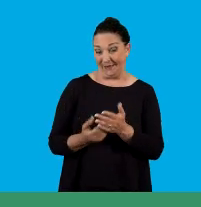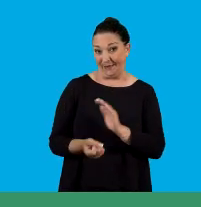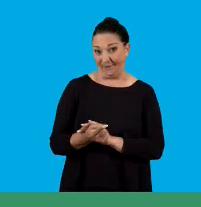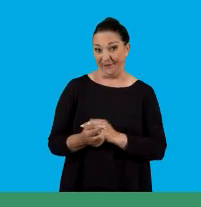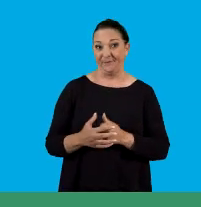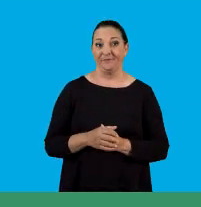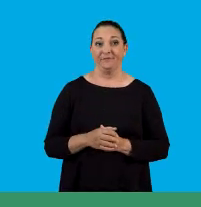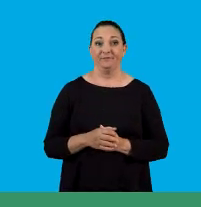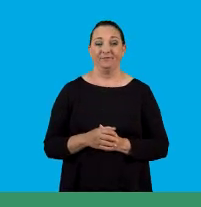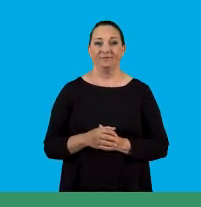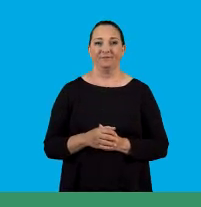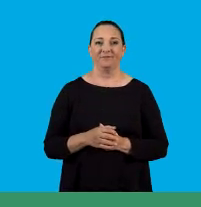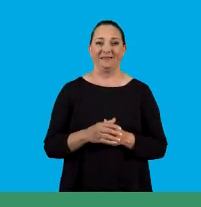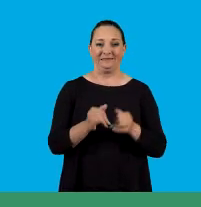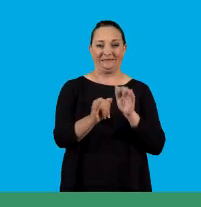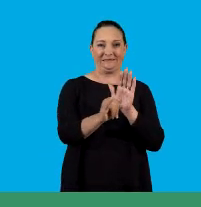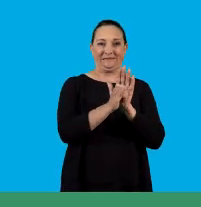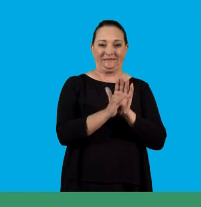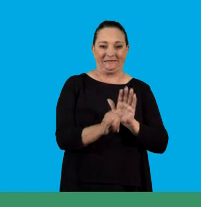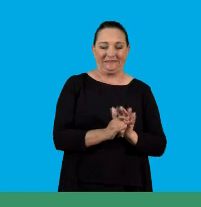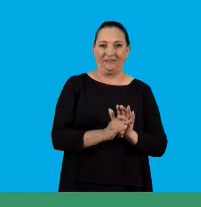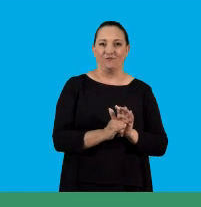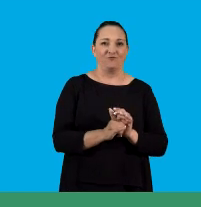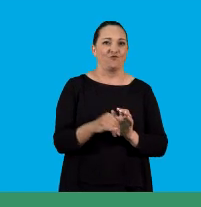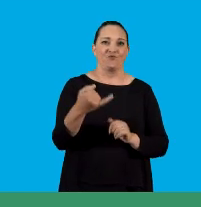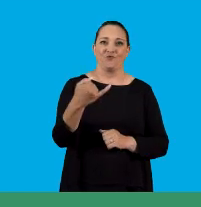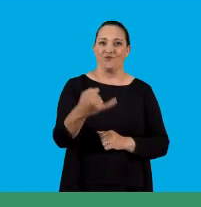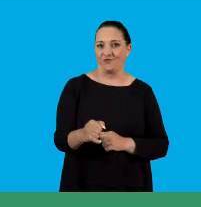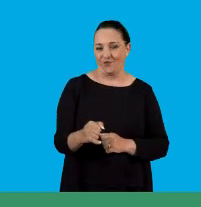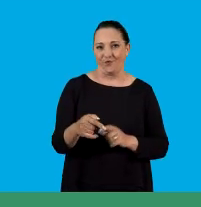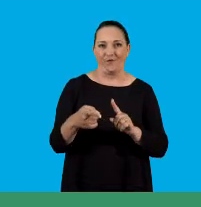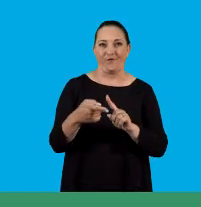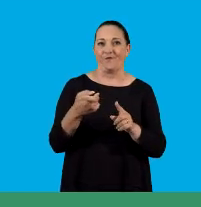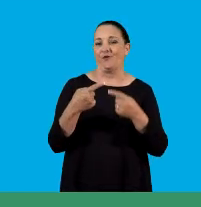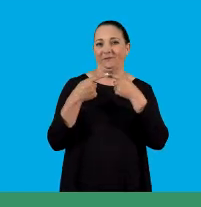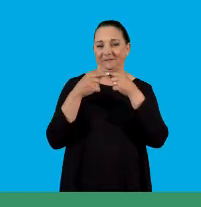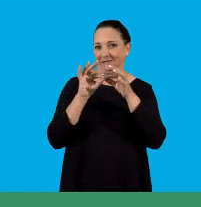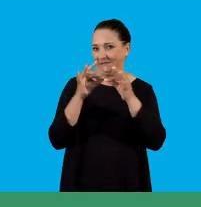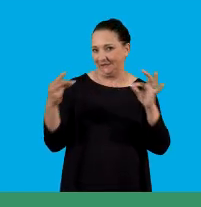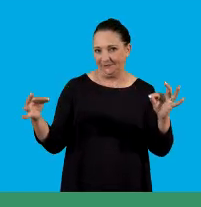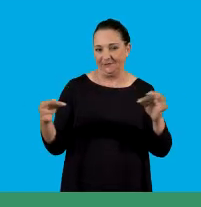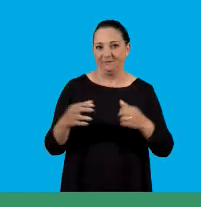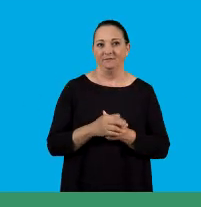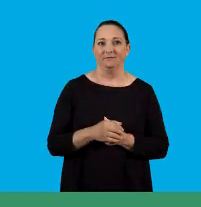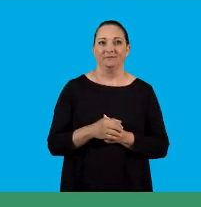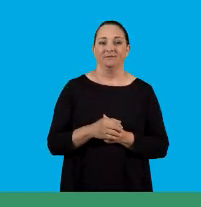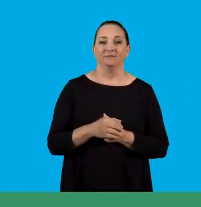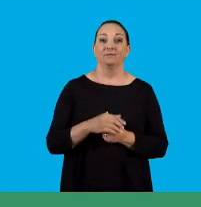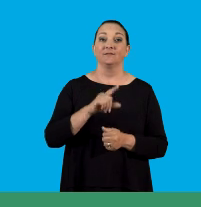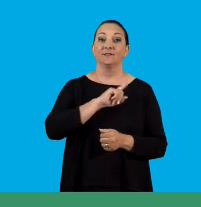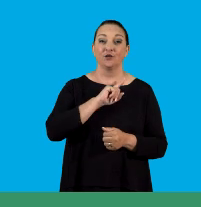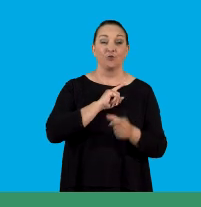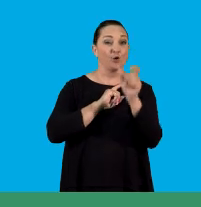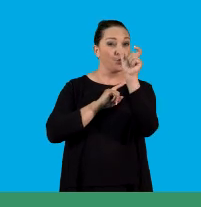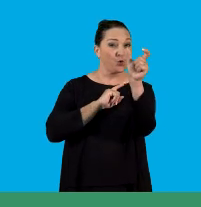common error. Learners fail to identify the correct TQM element from the scenario or statement. So this is to